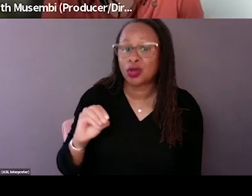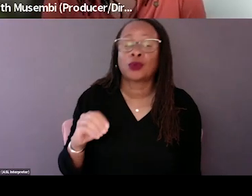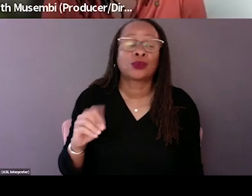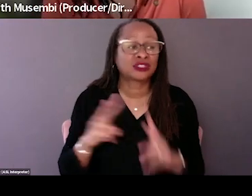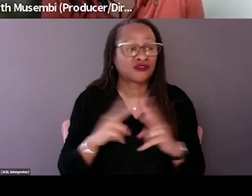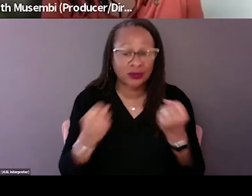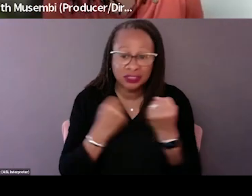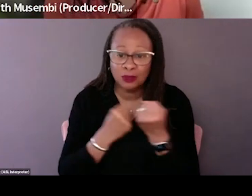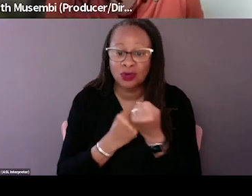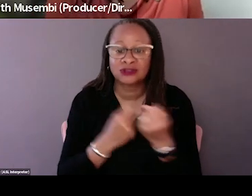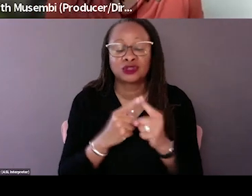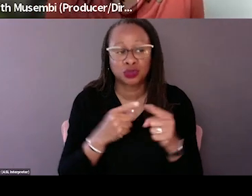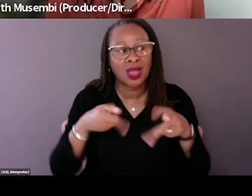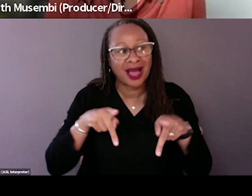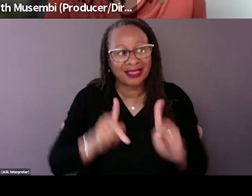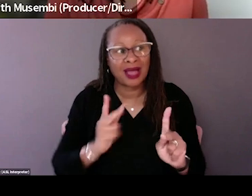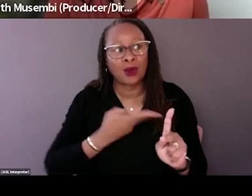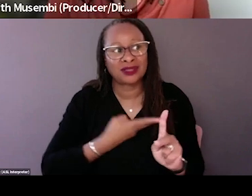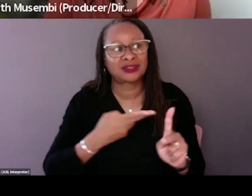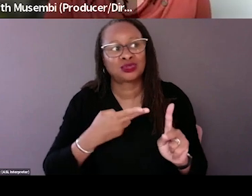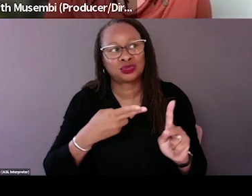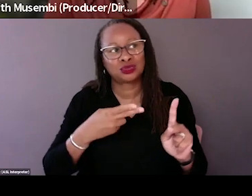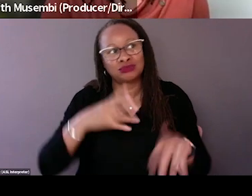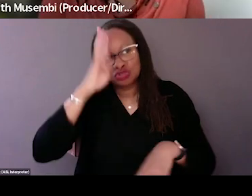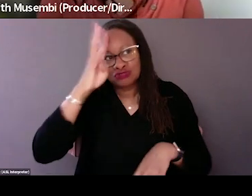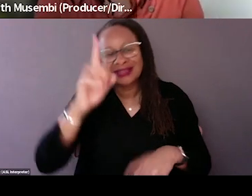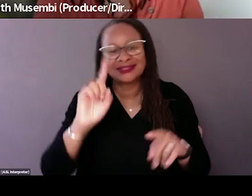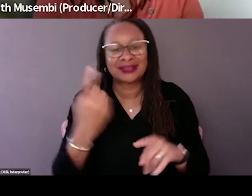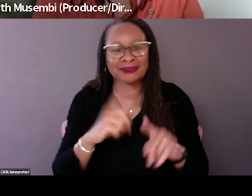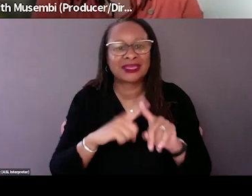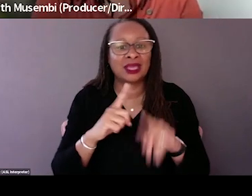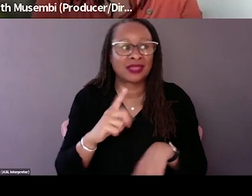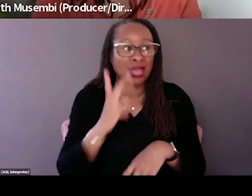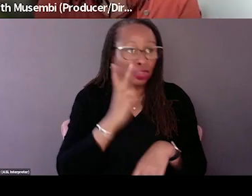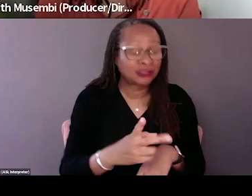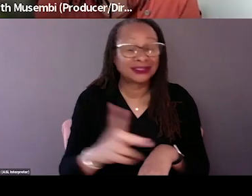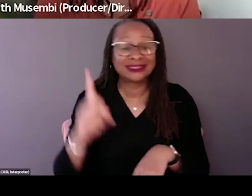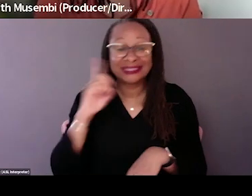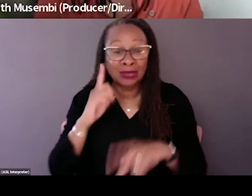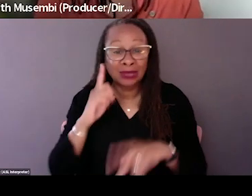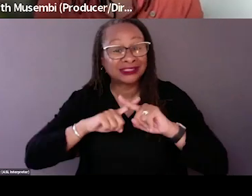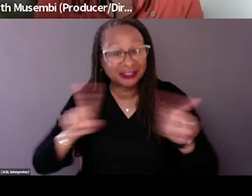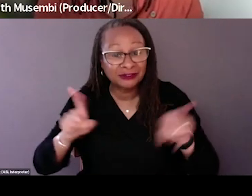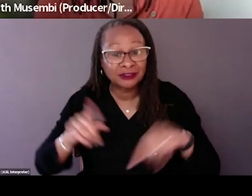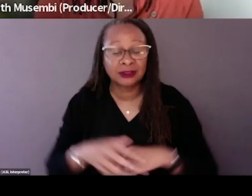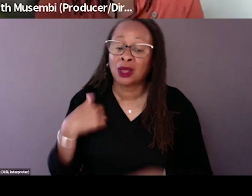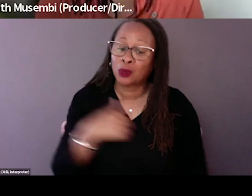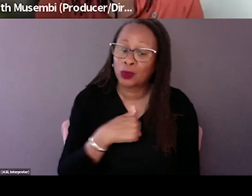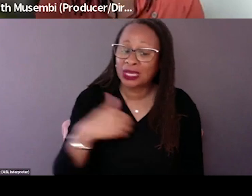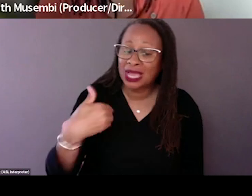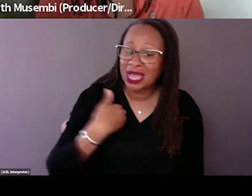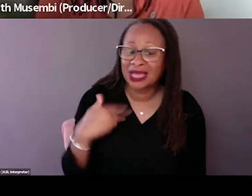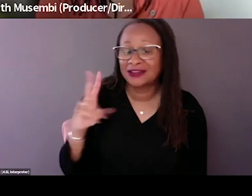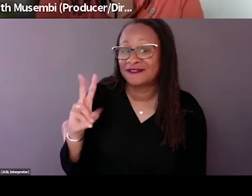felt, sounded, looked different. And so we had, you know, Vanessa and I